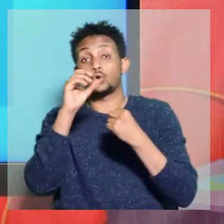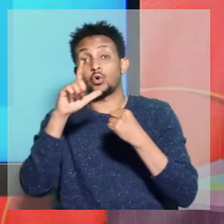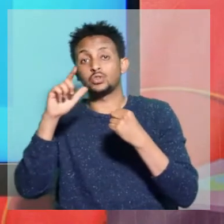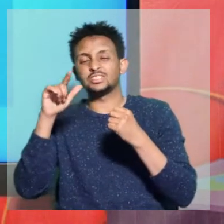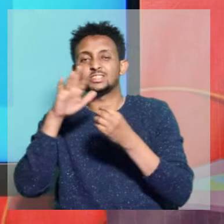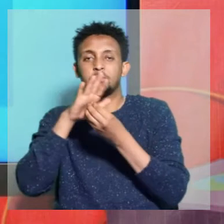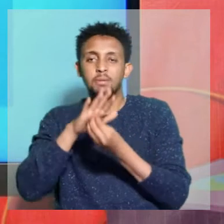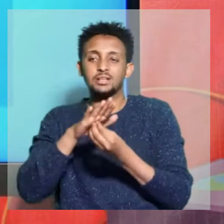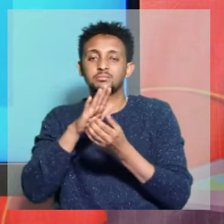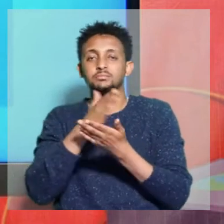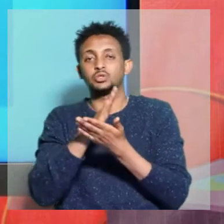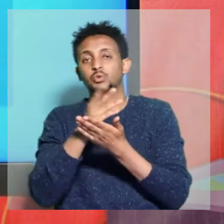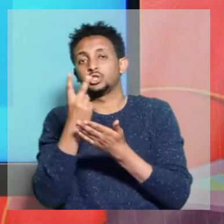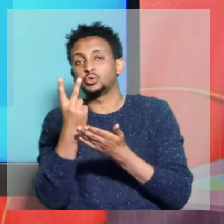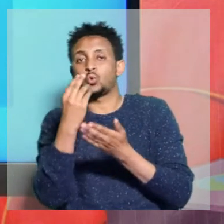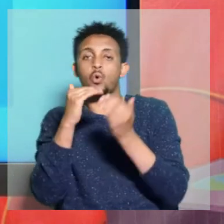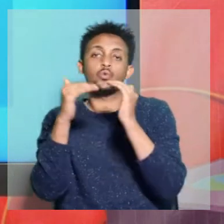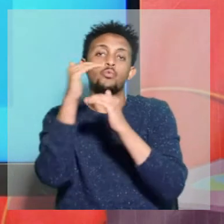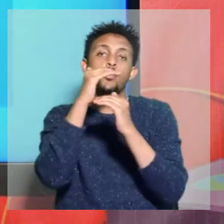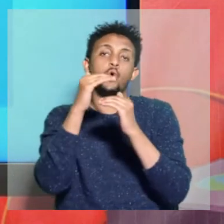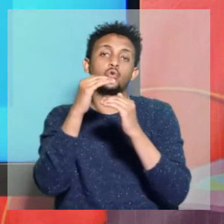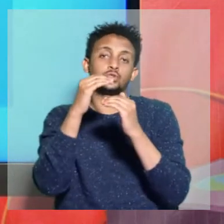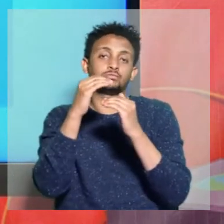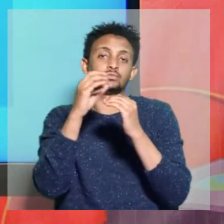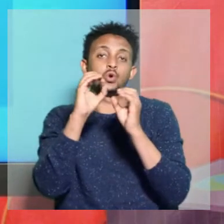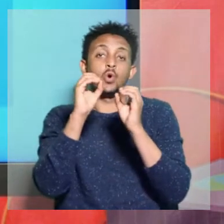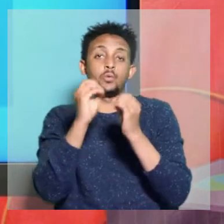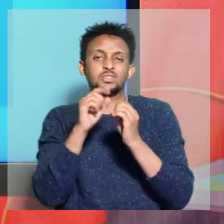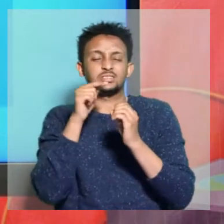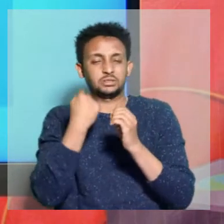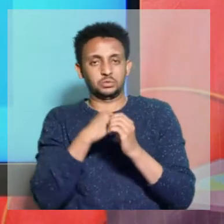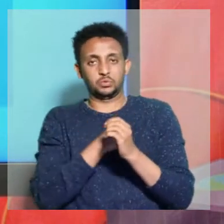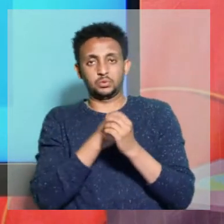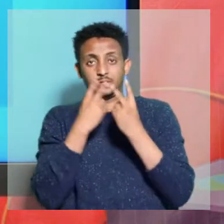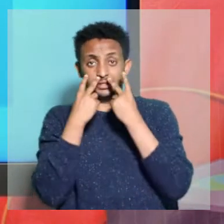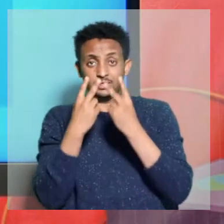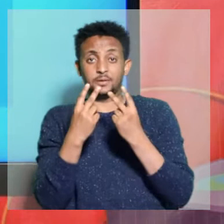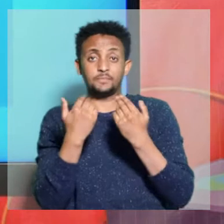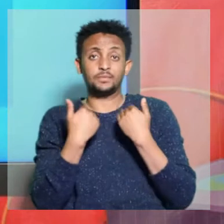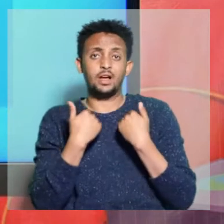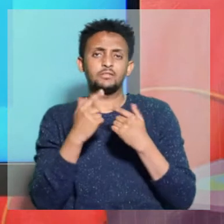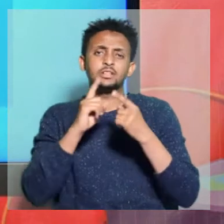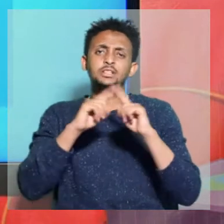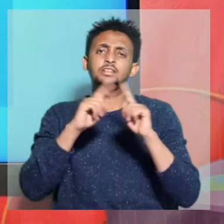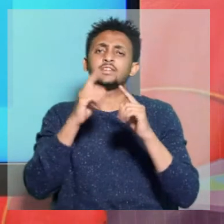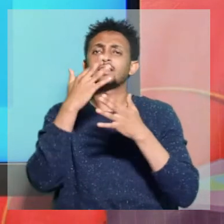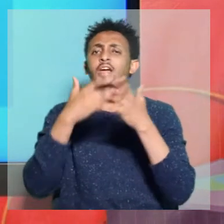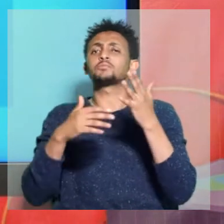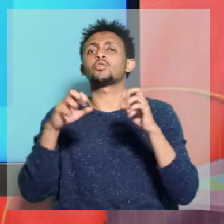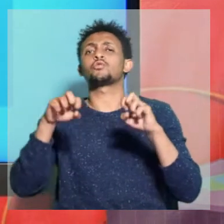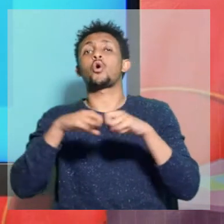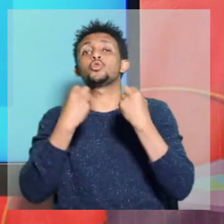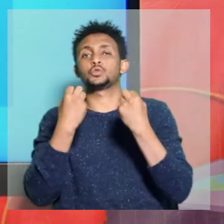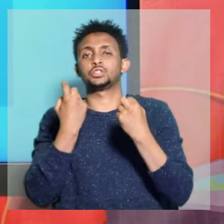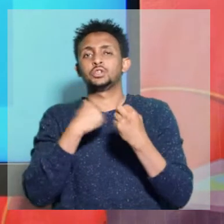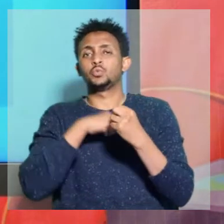the impact between two or more objects, and then it has different types of collision.